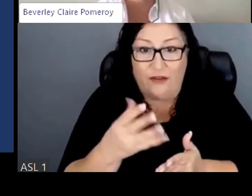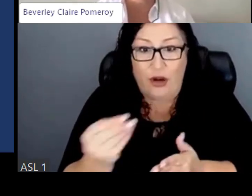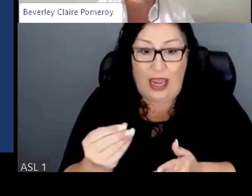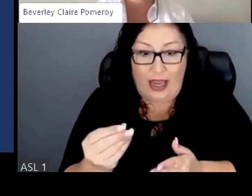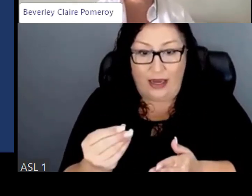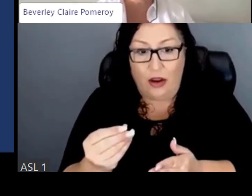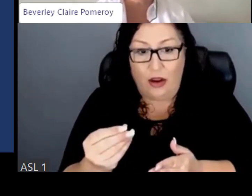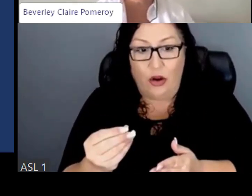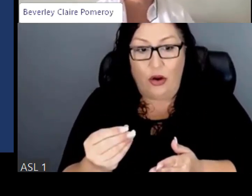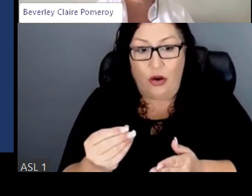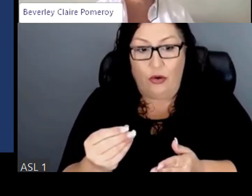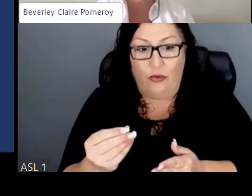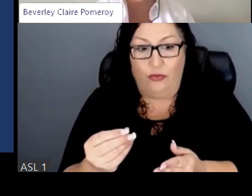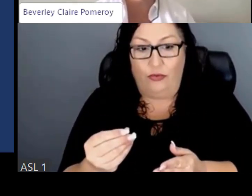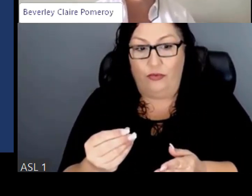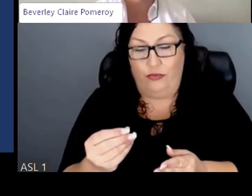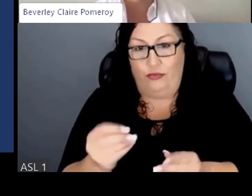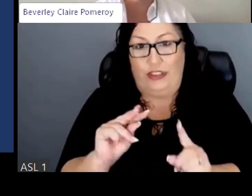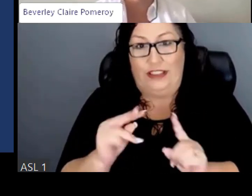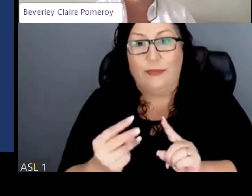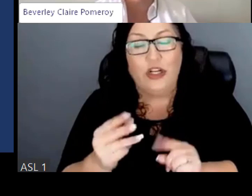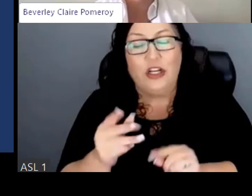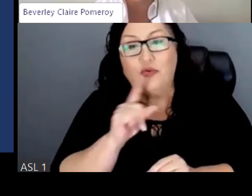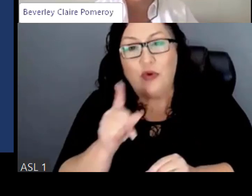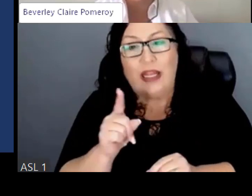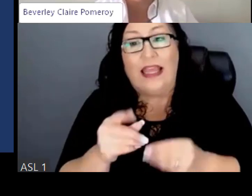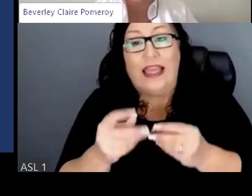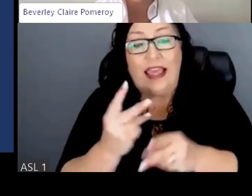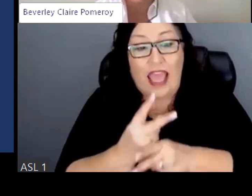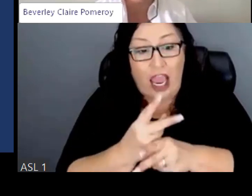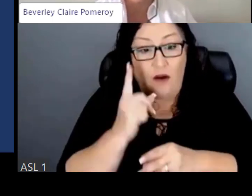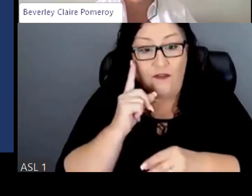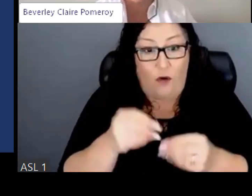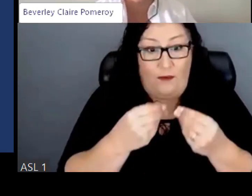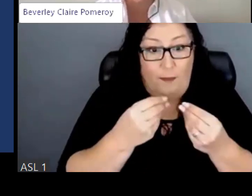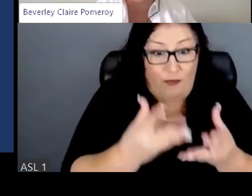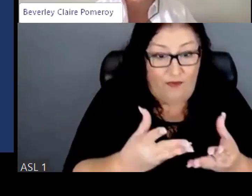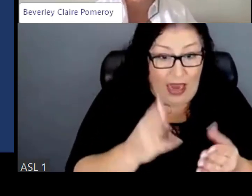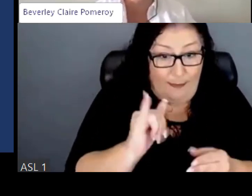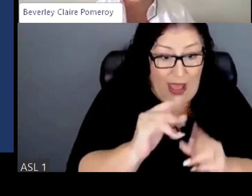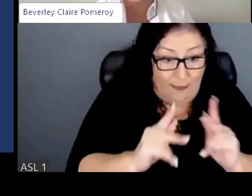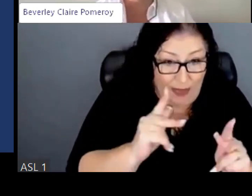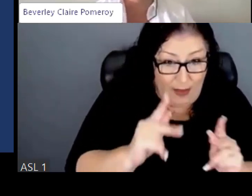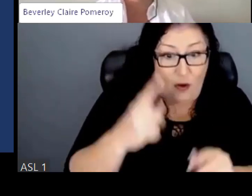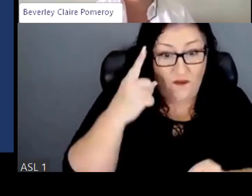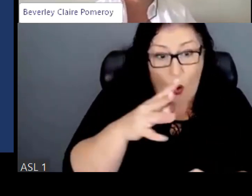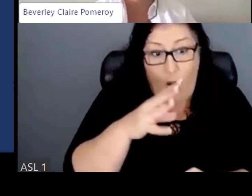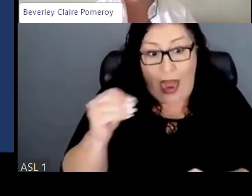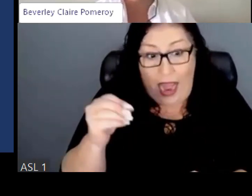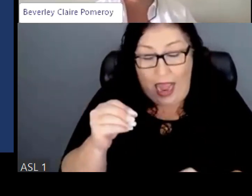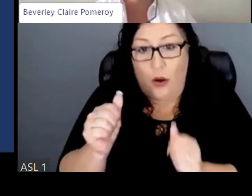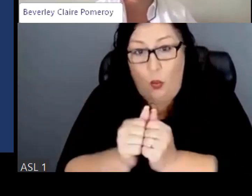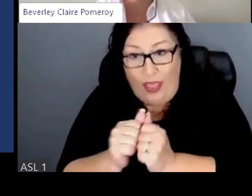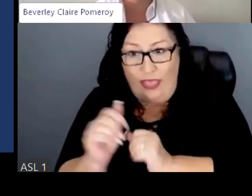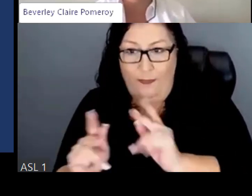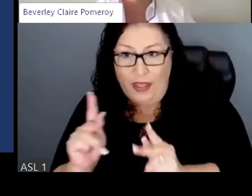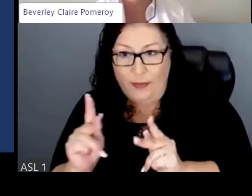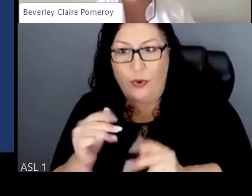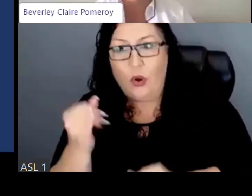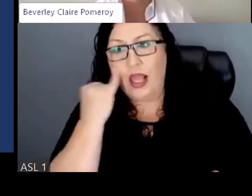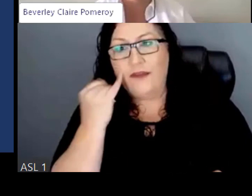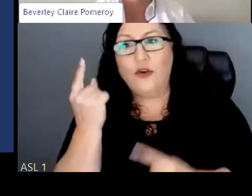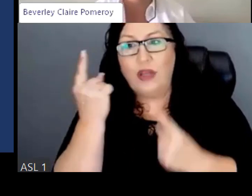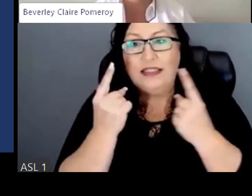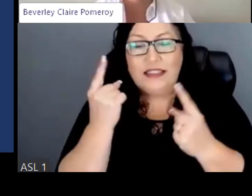in delivery and reception, is care provided by people, for and with people. If you consider your